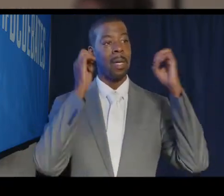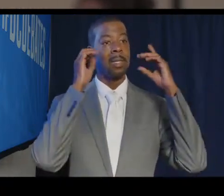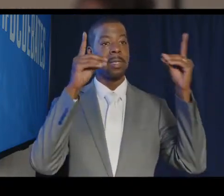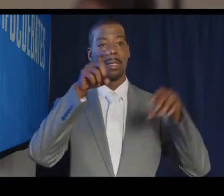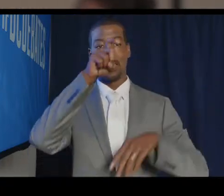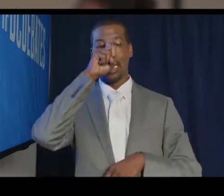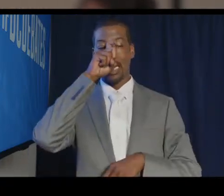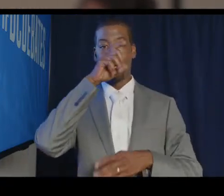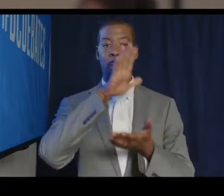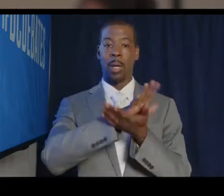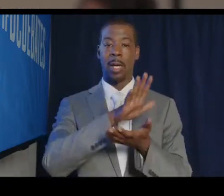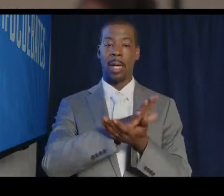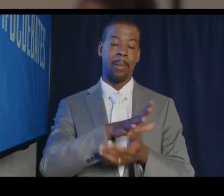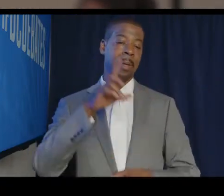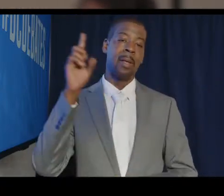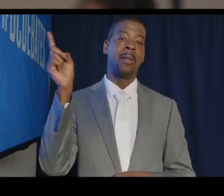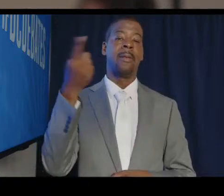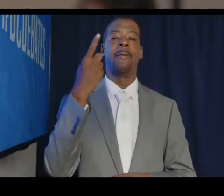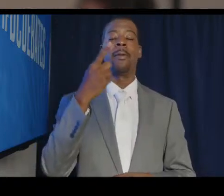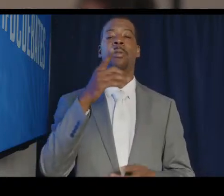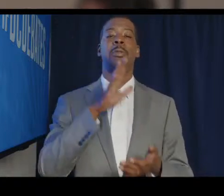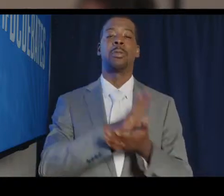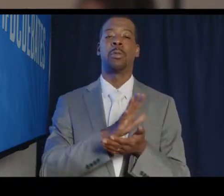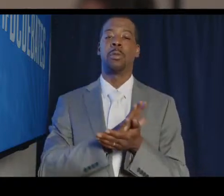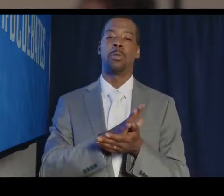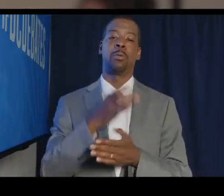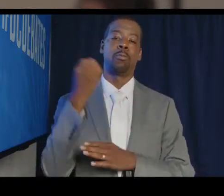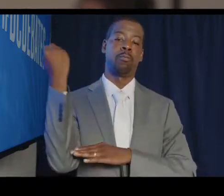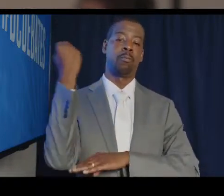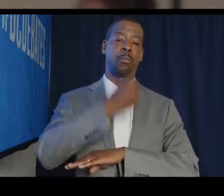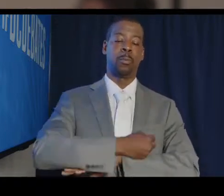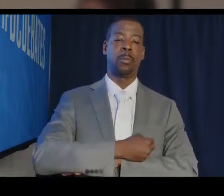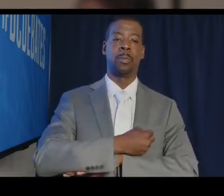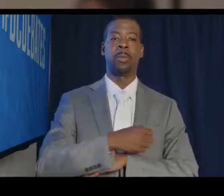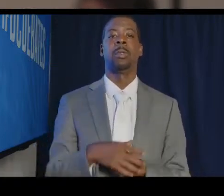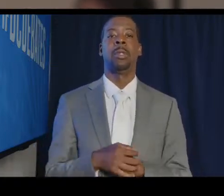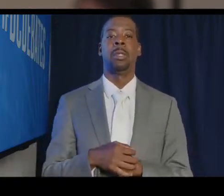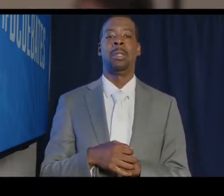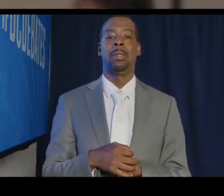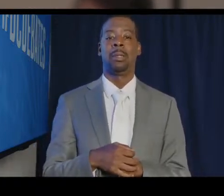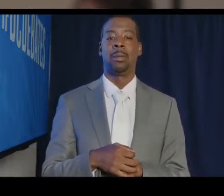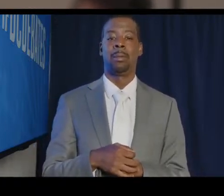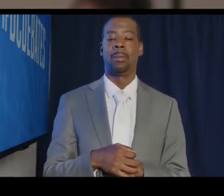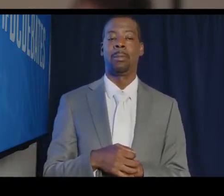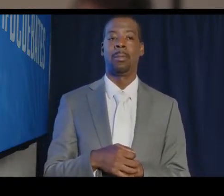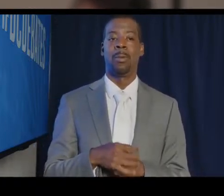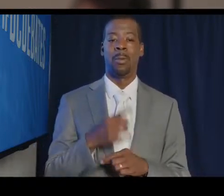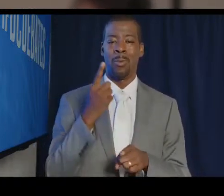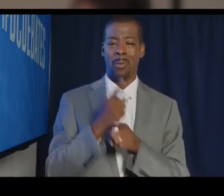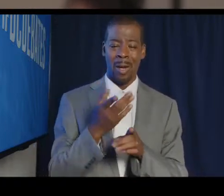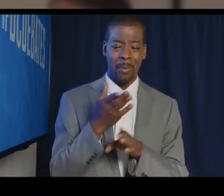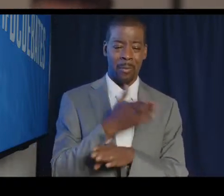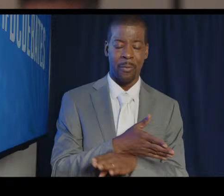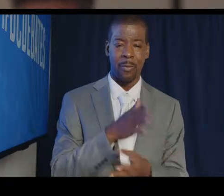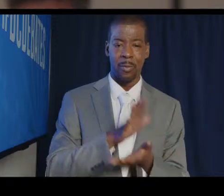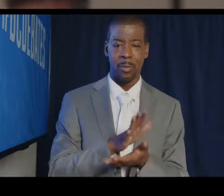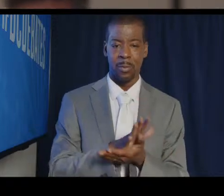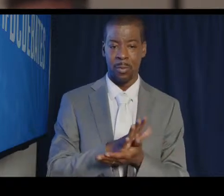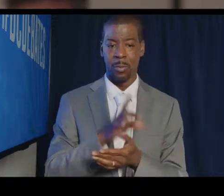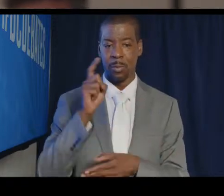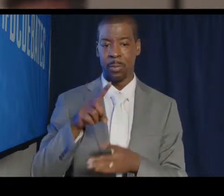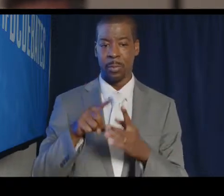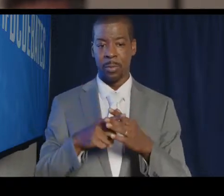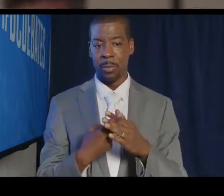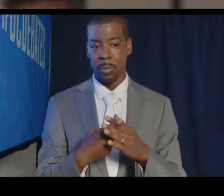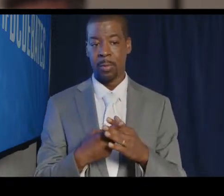the first charter school closure in several years in the district. The school closed less than a week before the school year was supposed to start. Enrollment